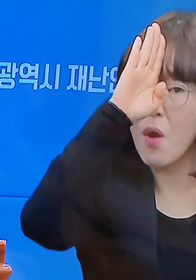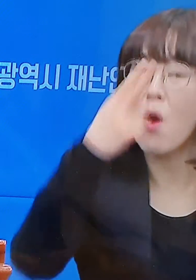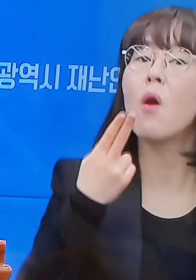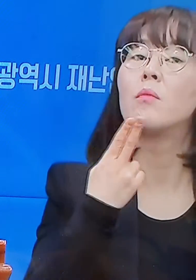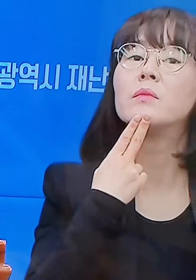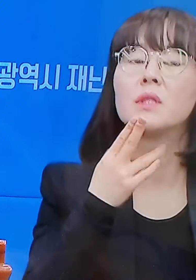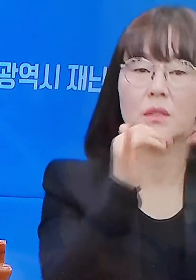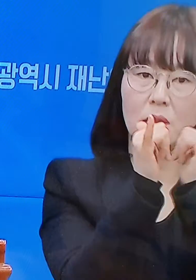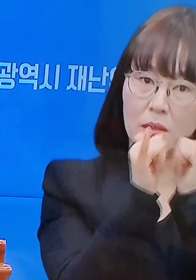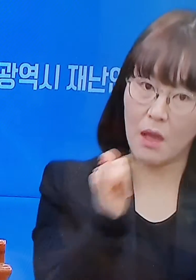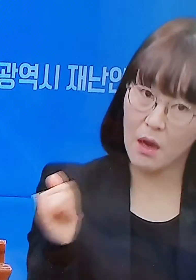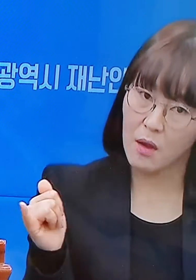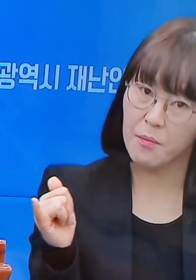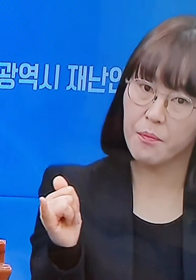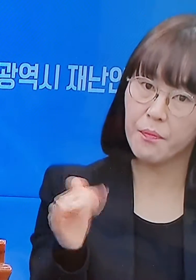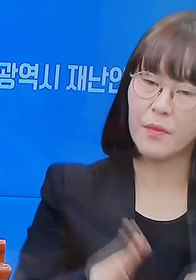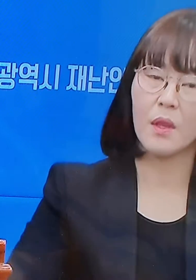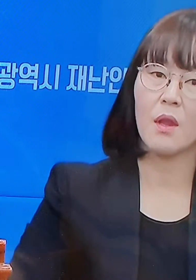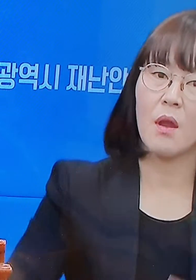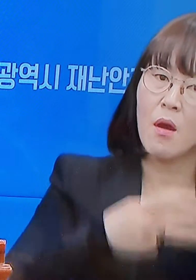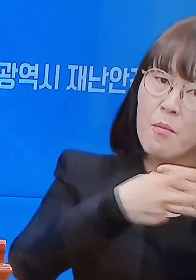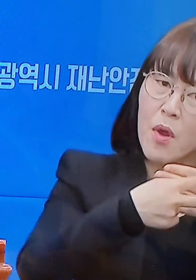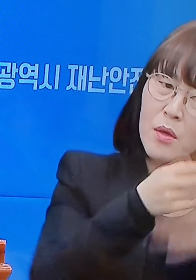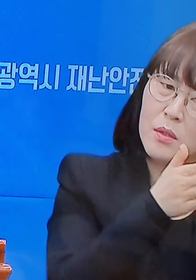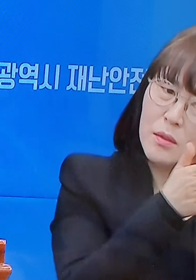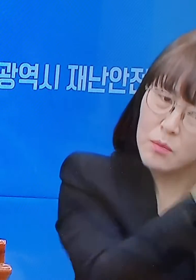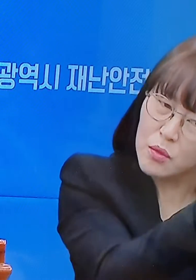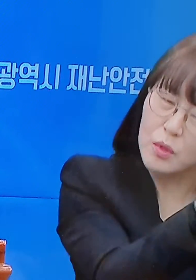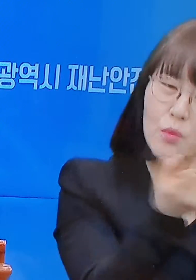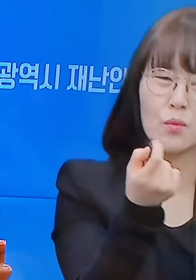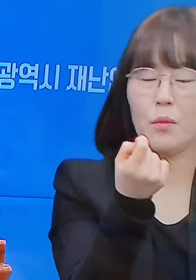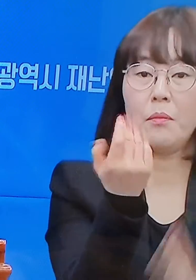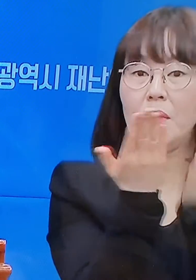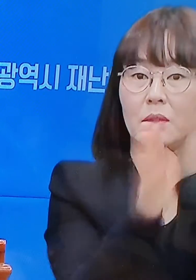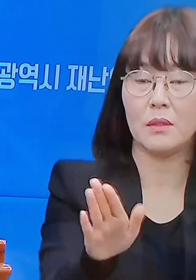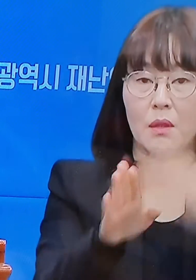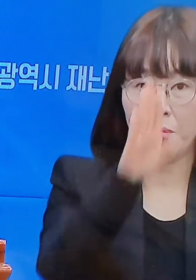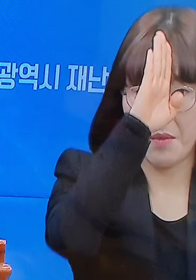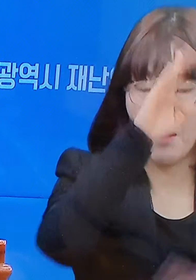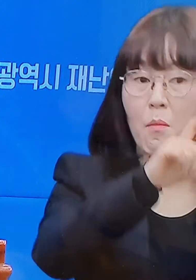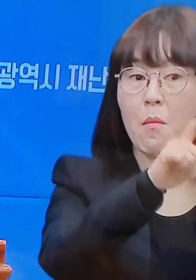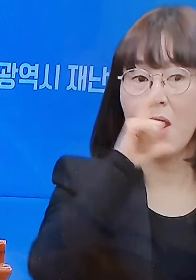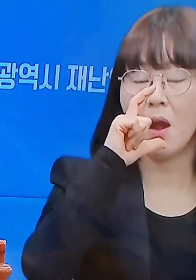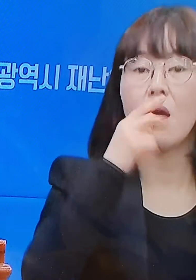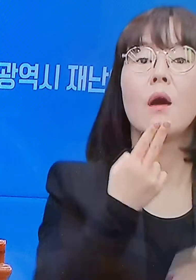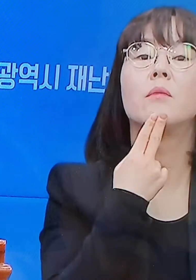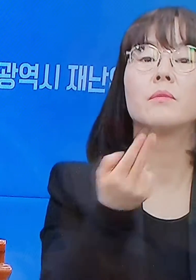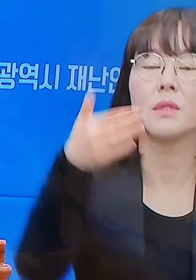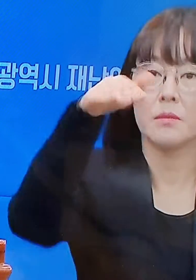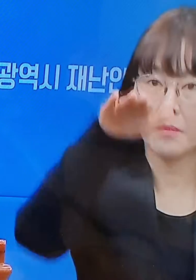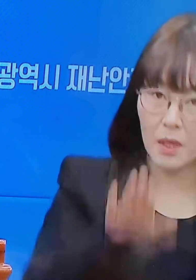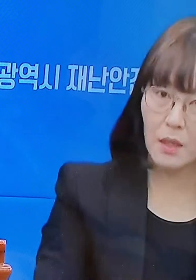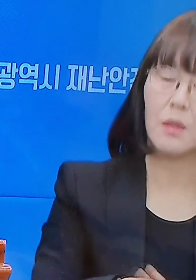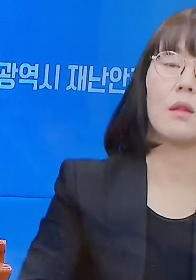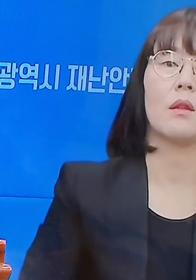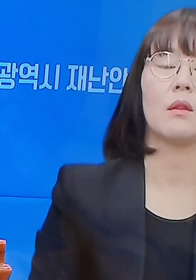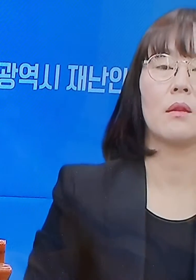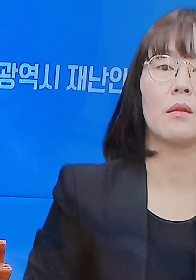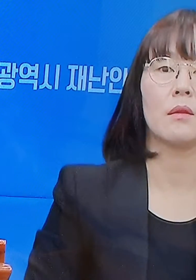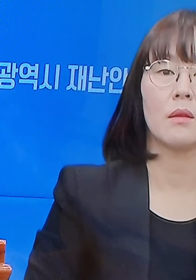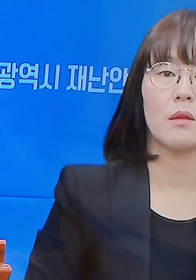the high prevalence of corona infection in relatively young people, say people in their